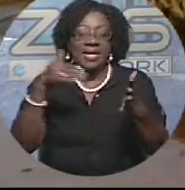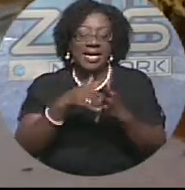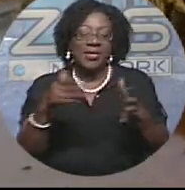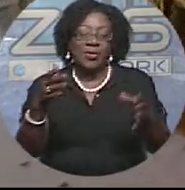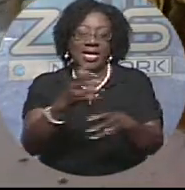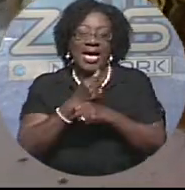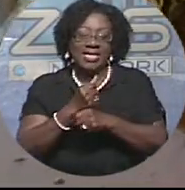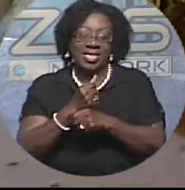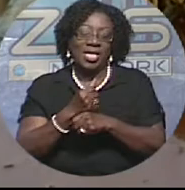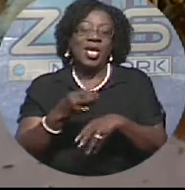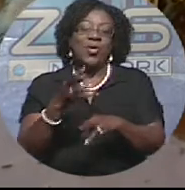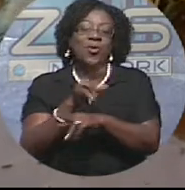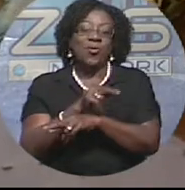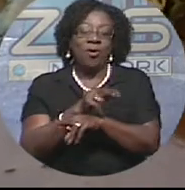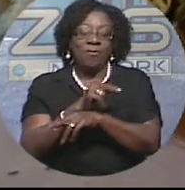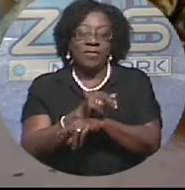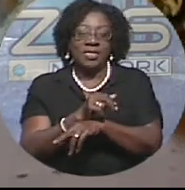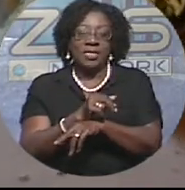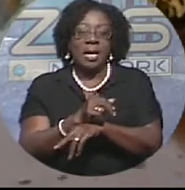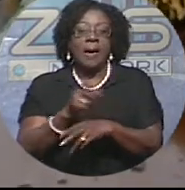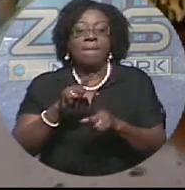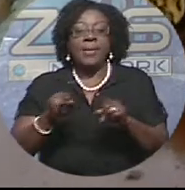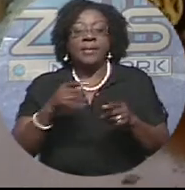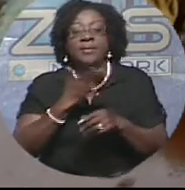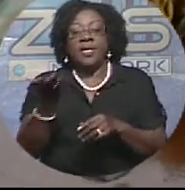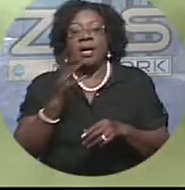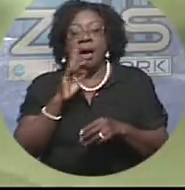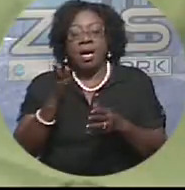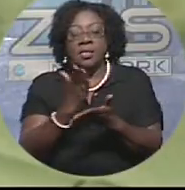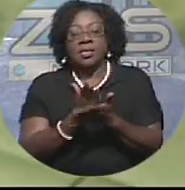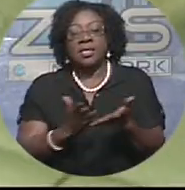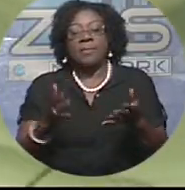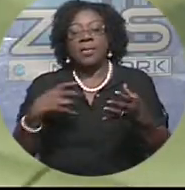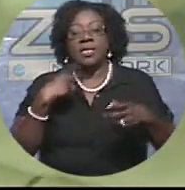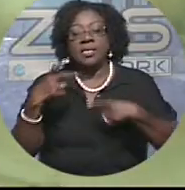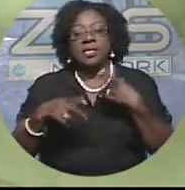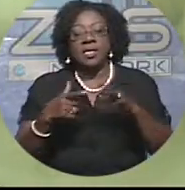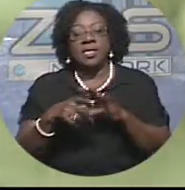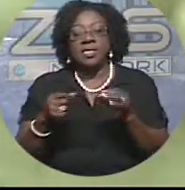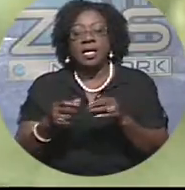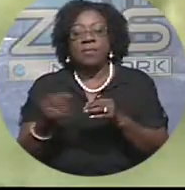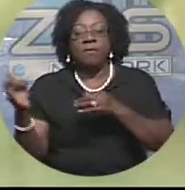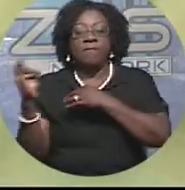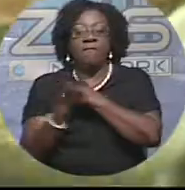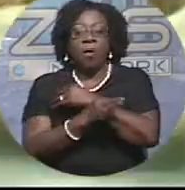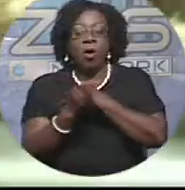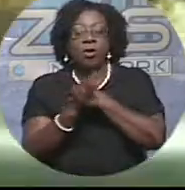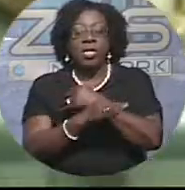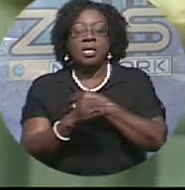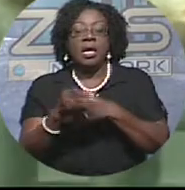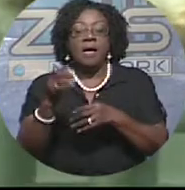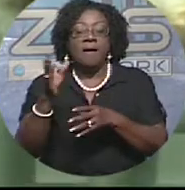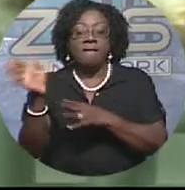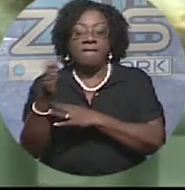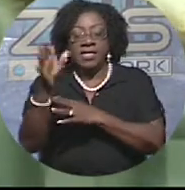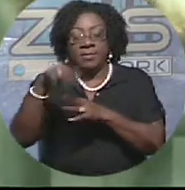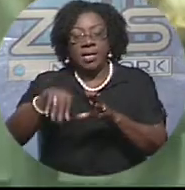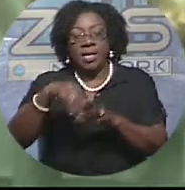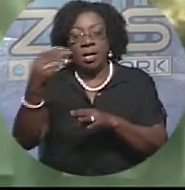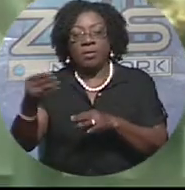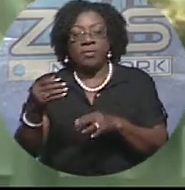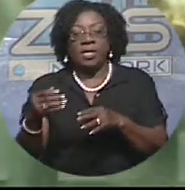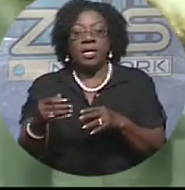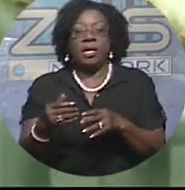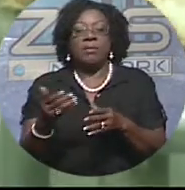industry. In recent months, Dominican fishermen have posed challenges in the high seas. They have also been involved in an attack against the Royal Bahamas